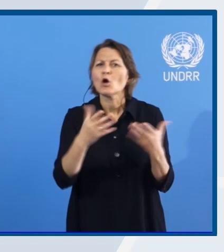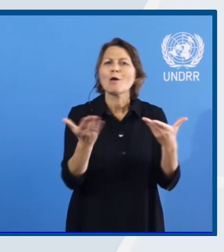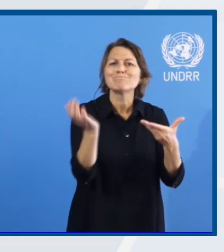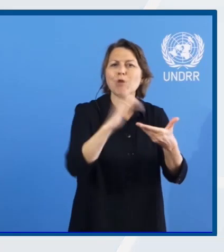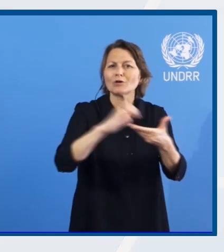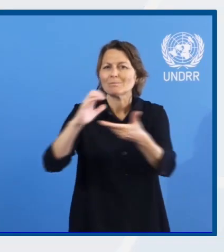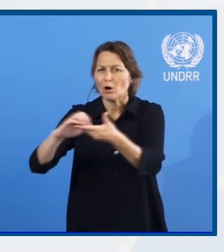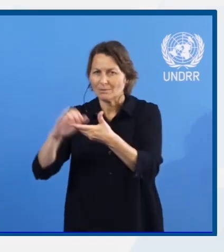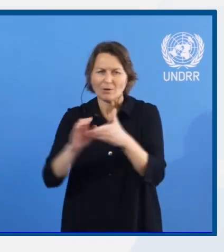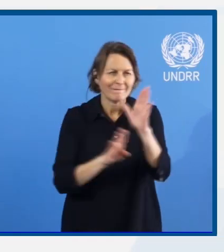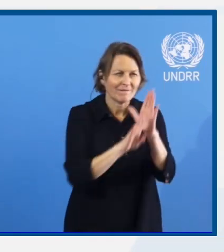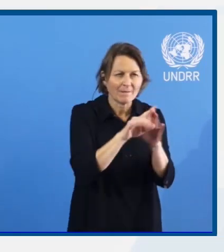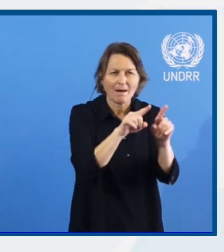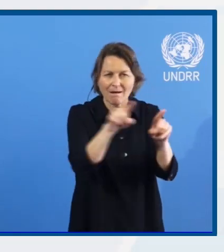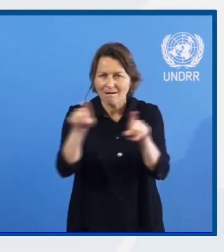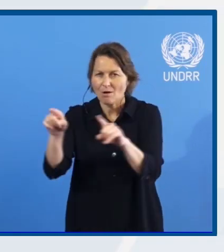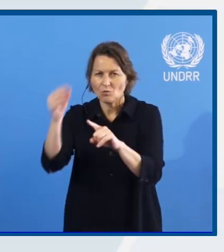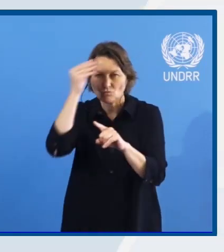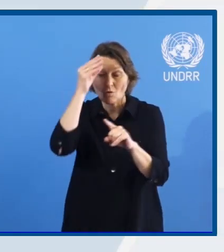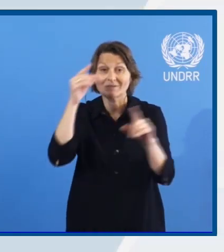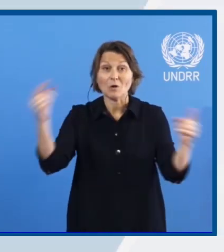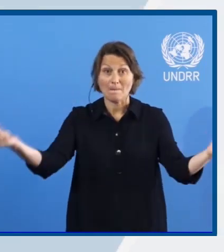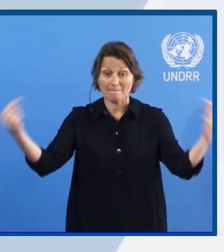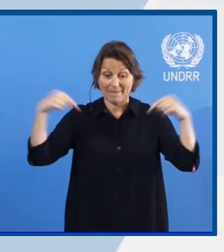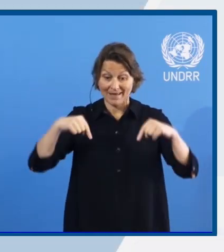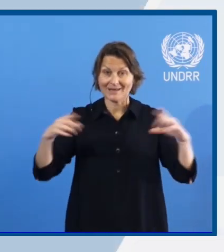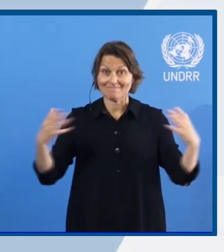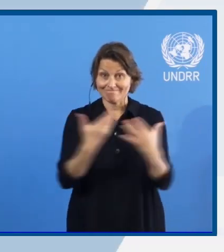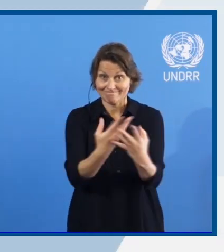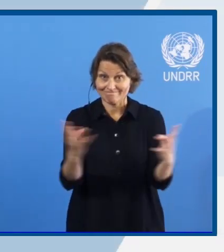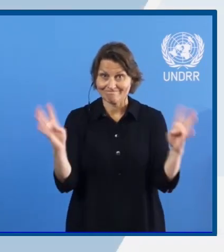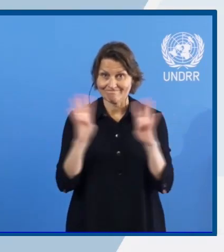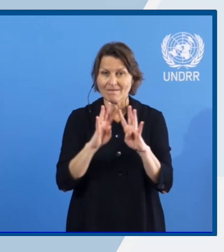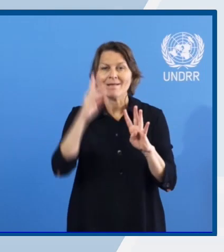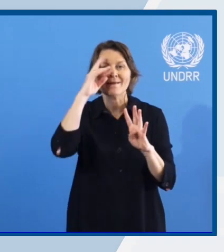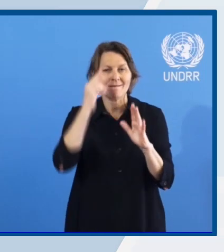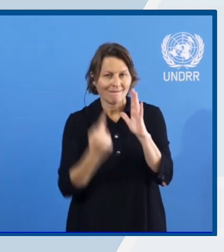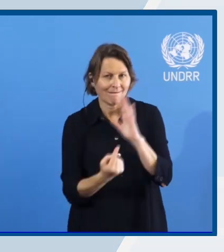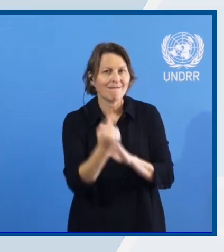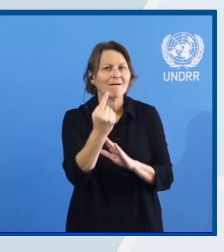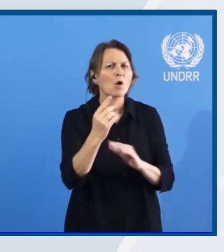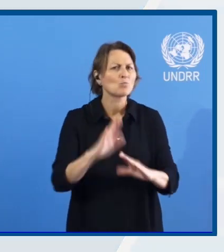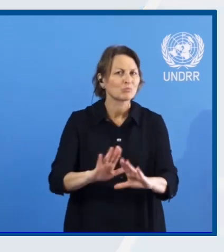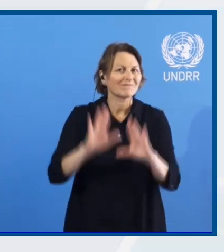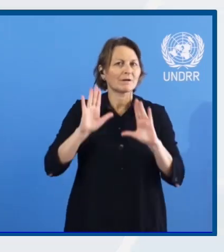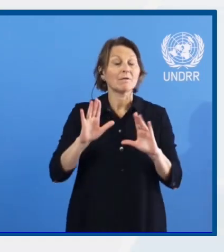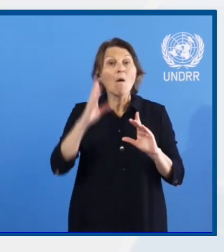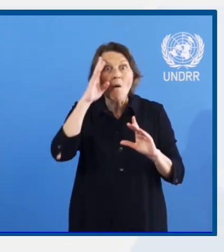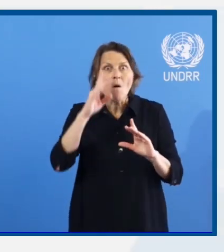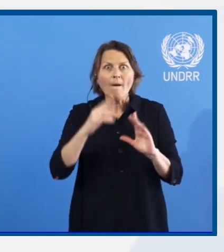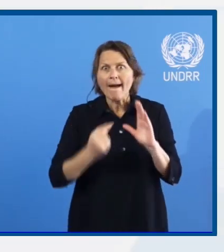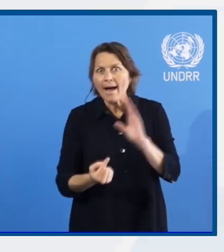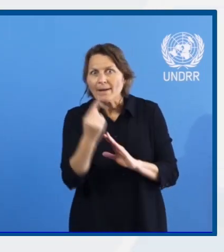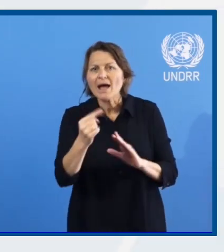bonds, you make the case that disaster prevention should be featured there. And that will